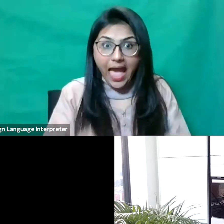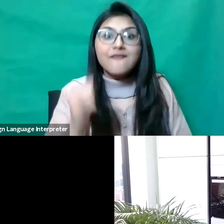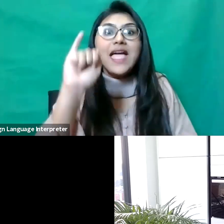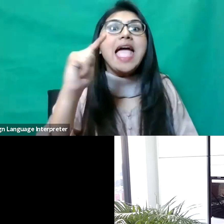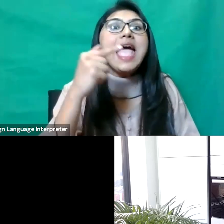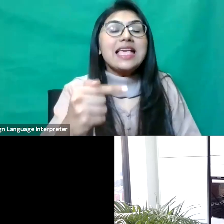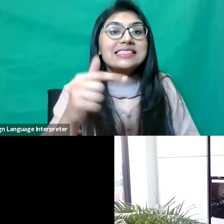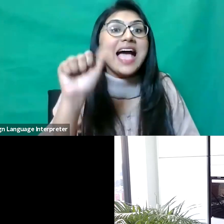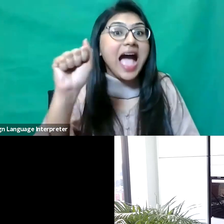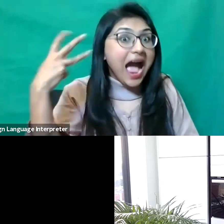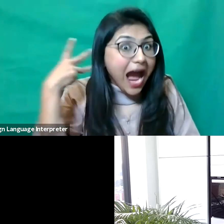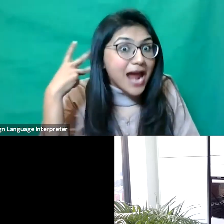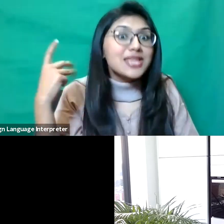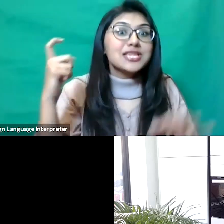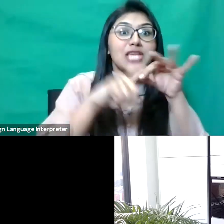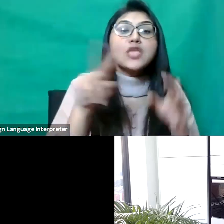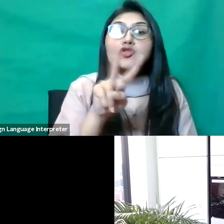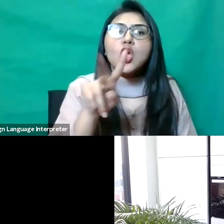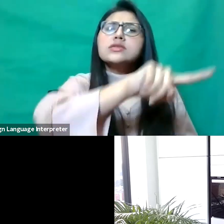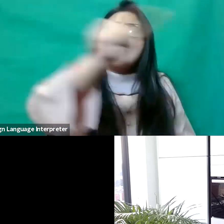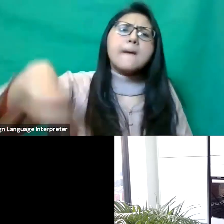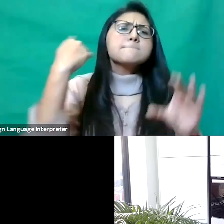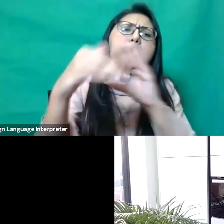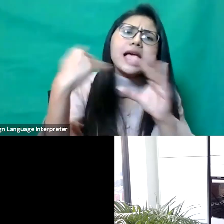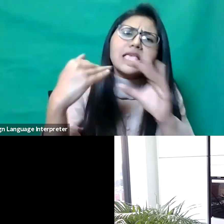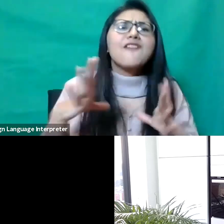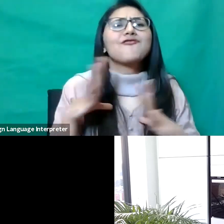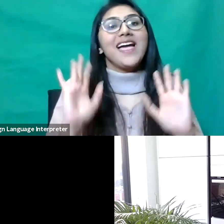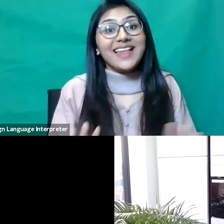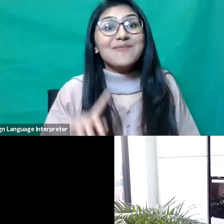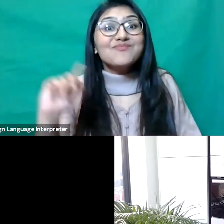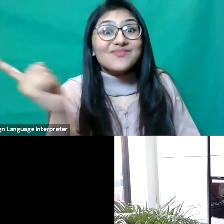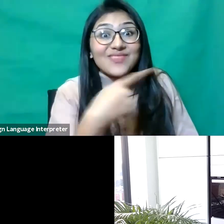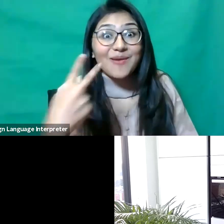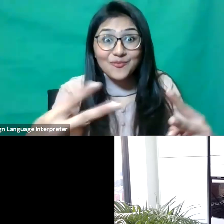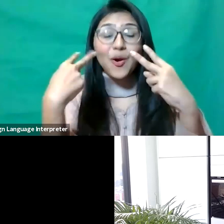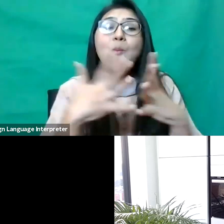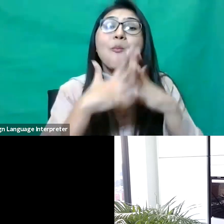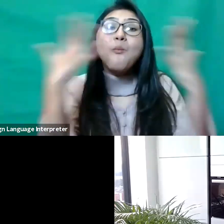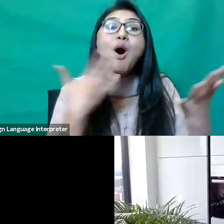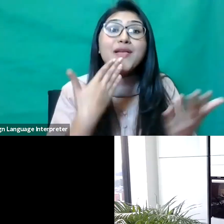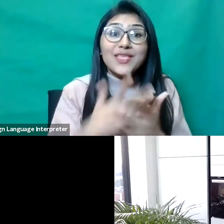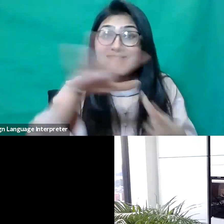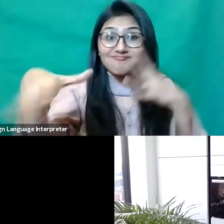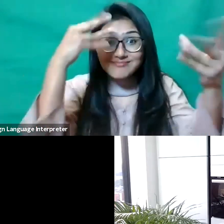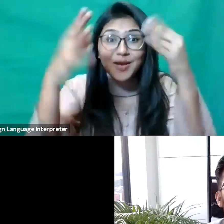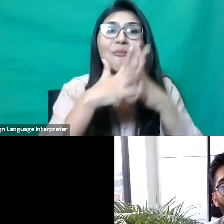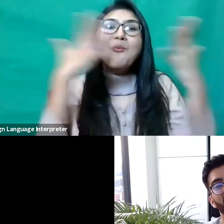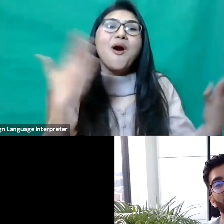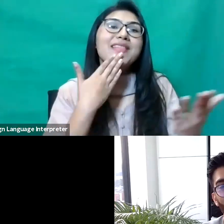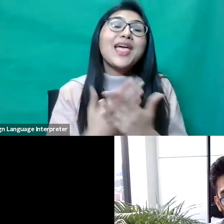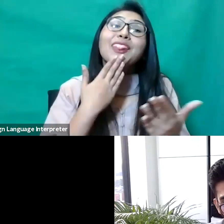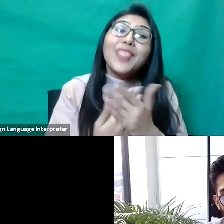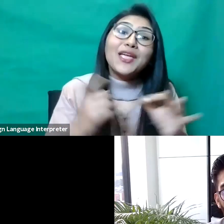just hope today has really inspired someone and we've answered your questions. Thank you so much for your time, Qais. No problem.